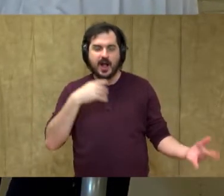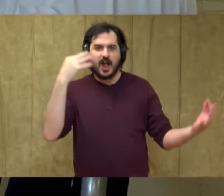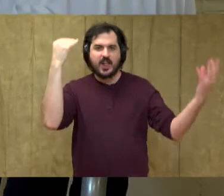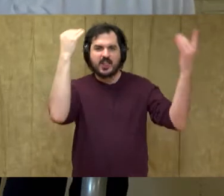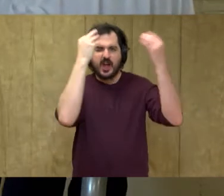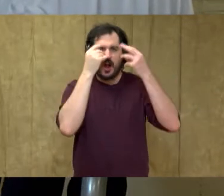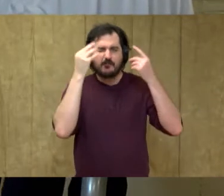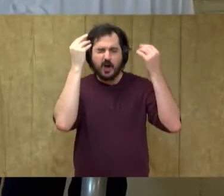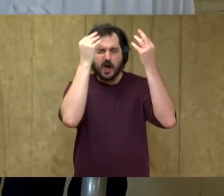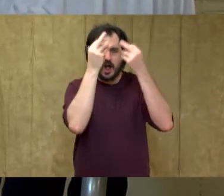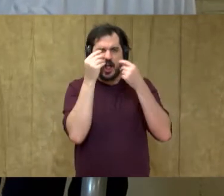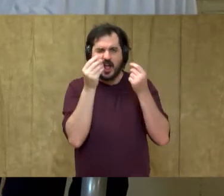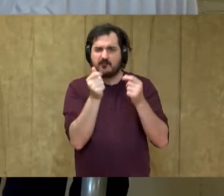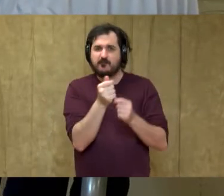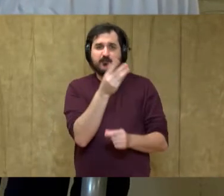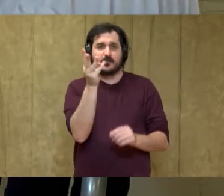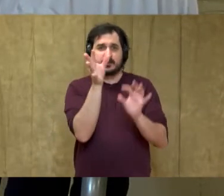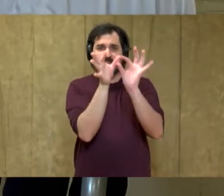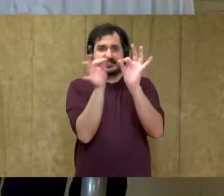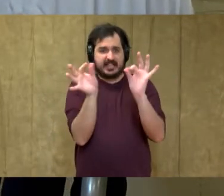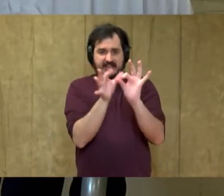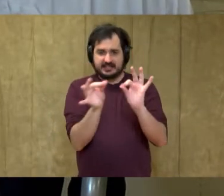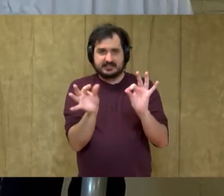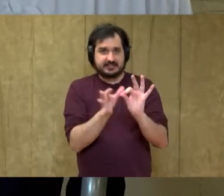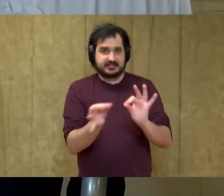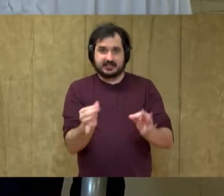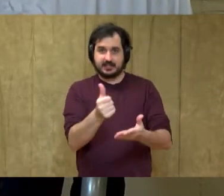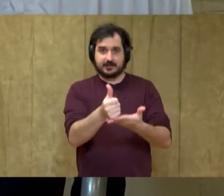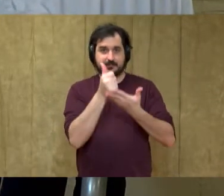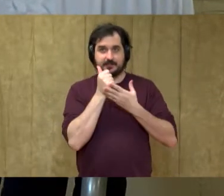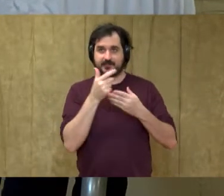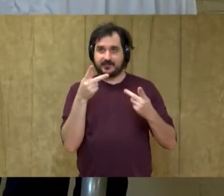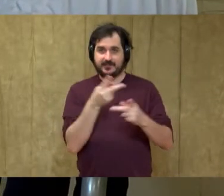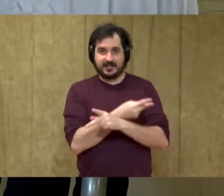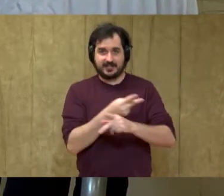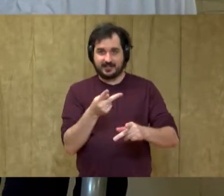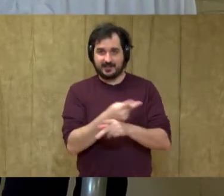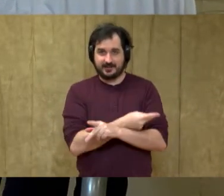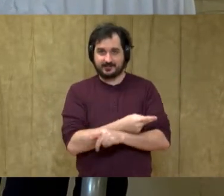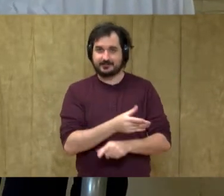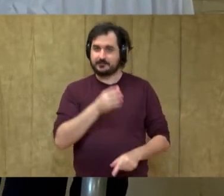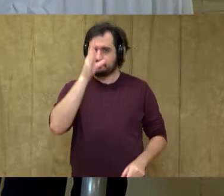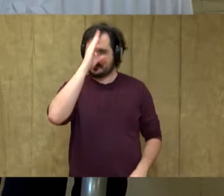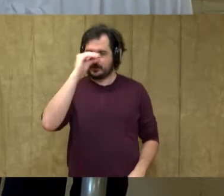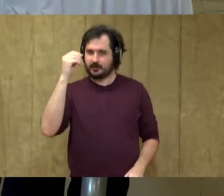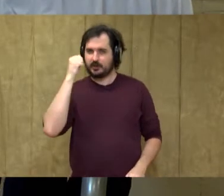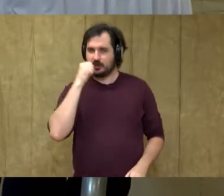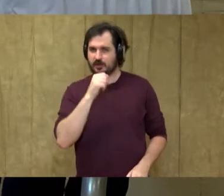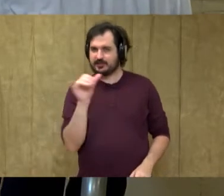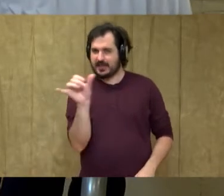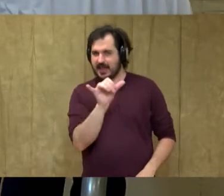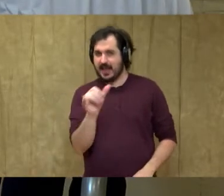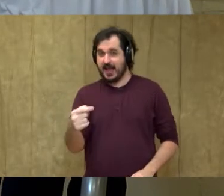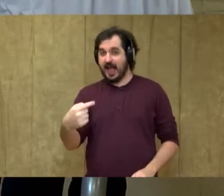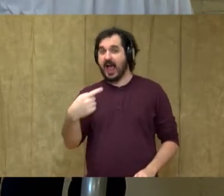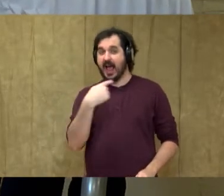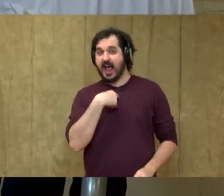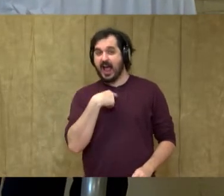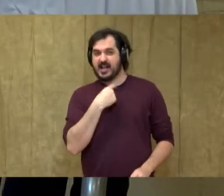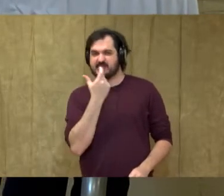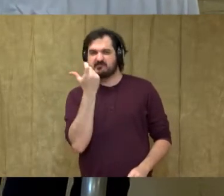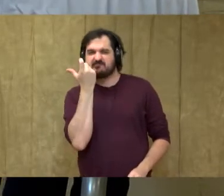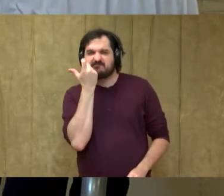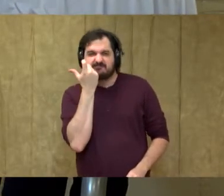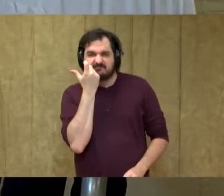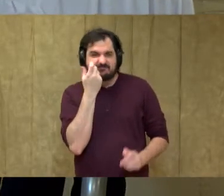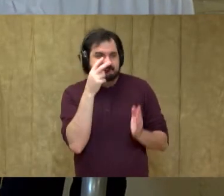in just a few sentences. So boys and girls, just like I just dissected and analyzed all these